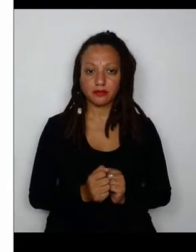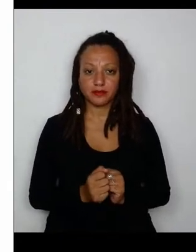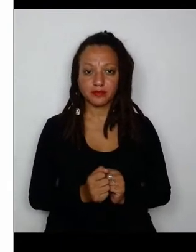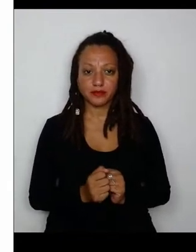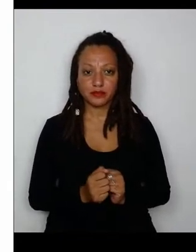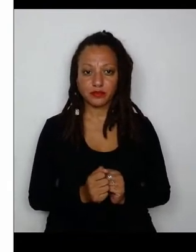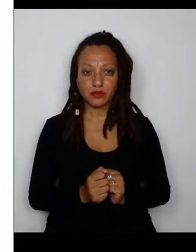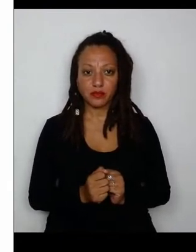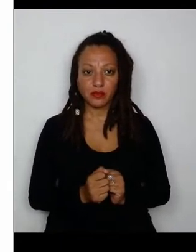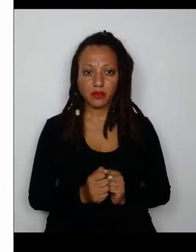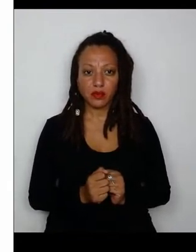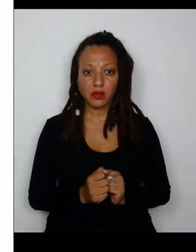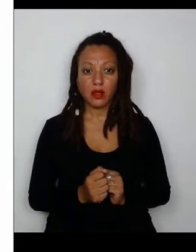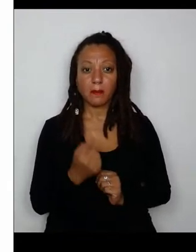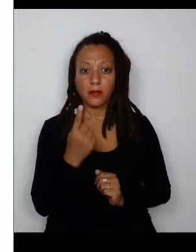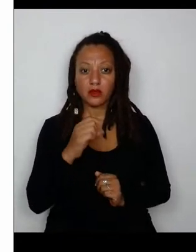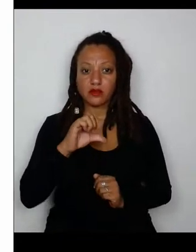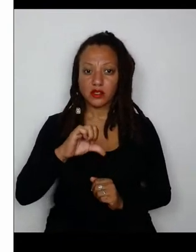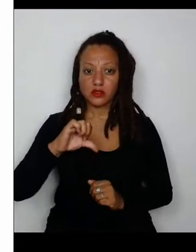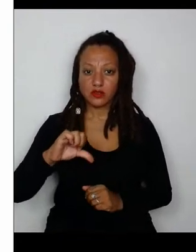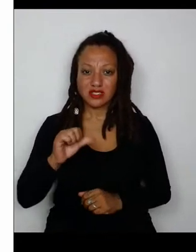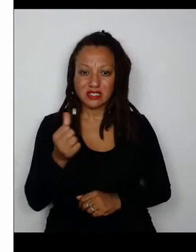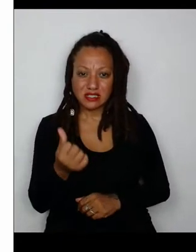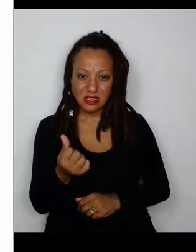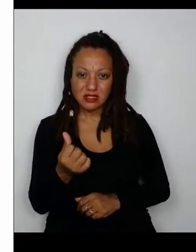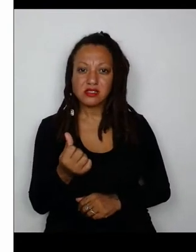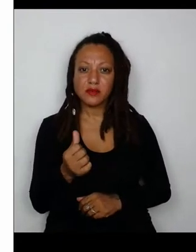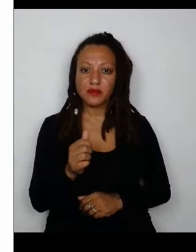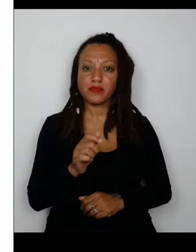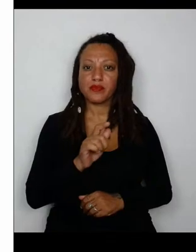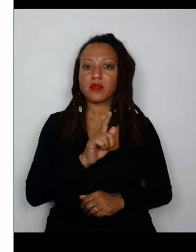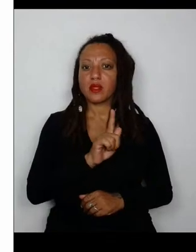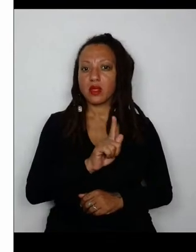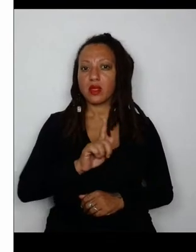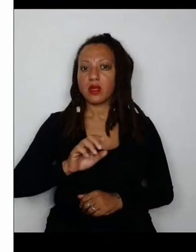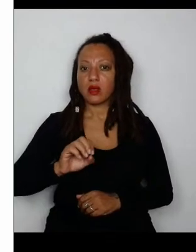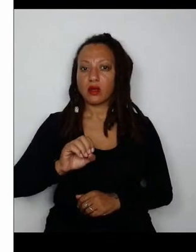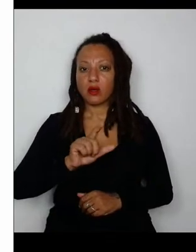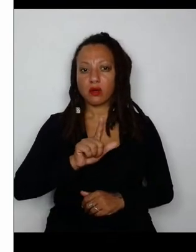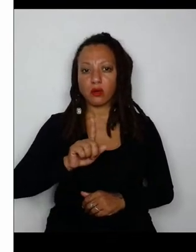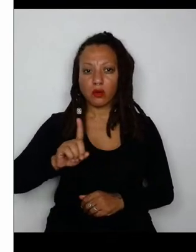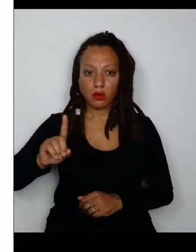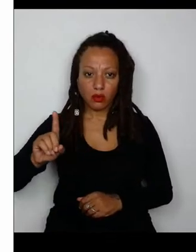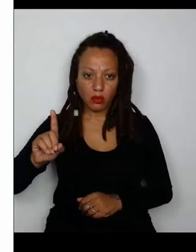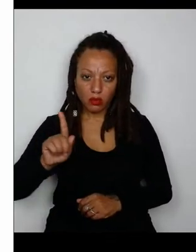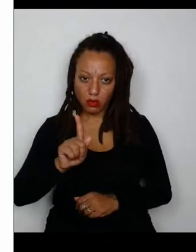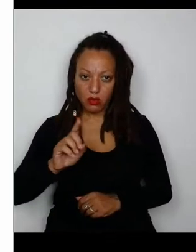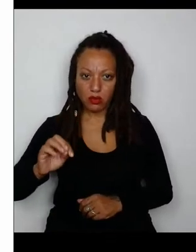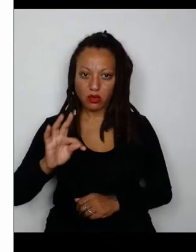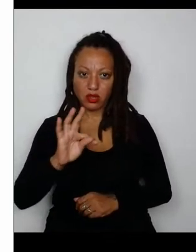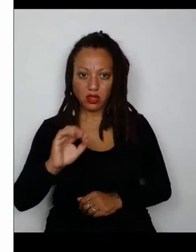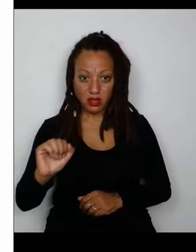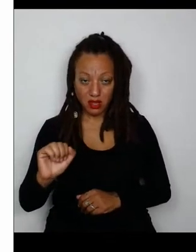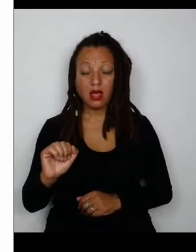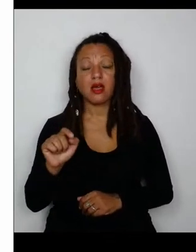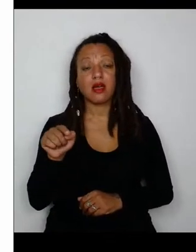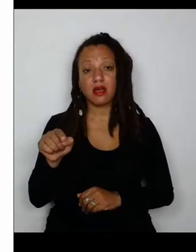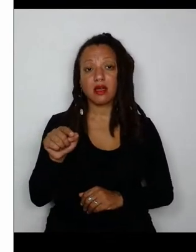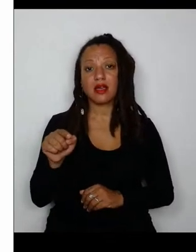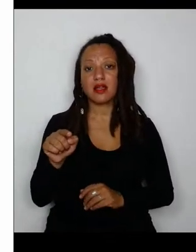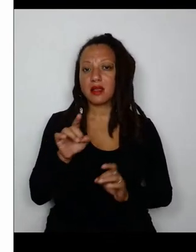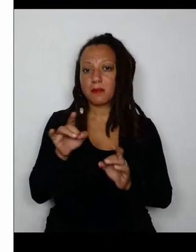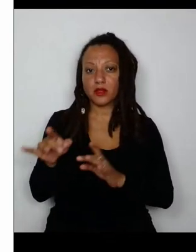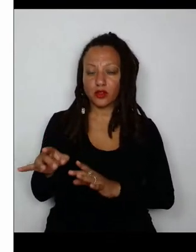last self-portrait he abandoned the holy face iconography absent the disembodied had symbolic convenience of